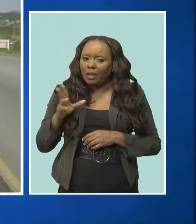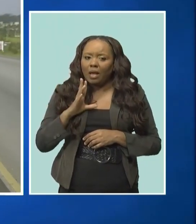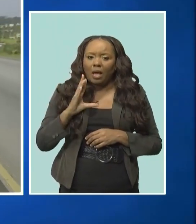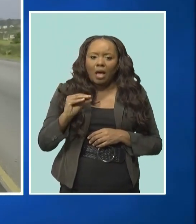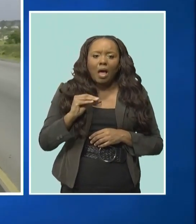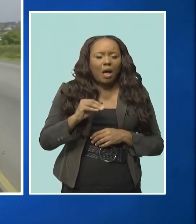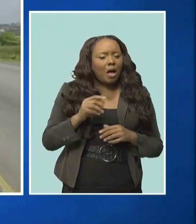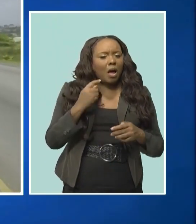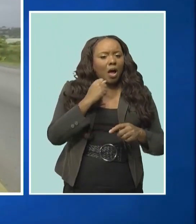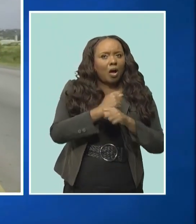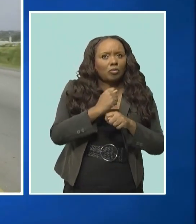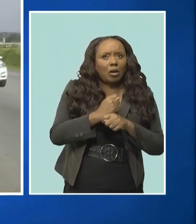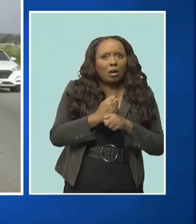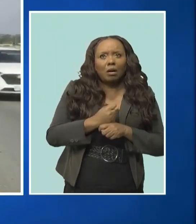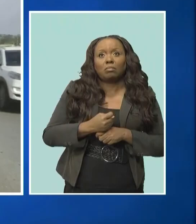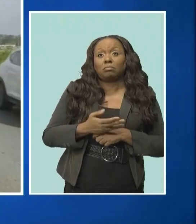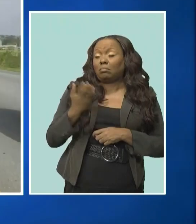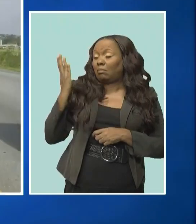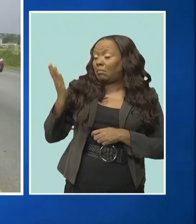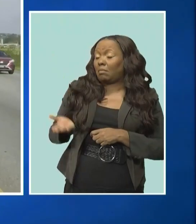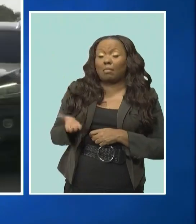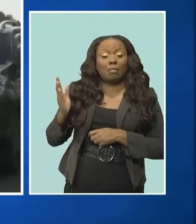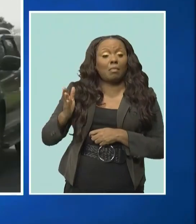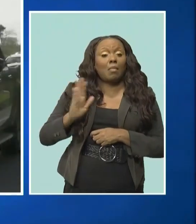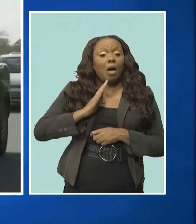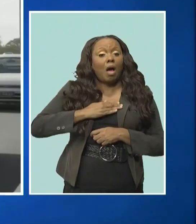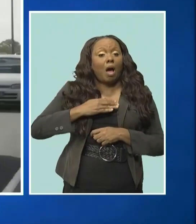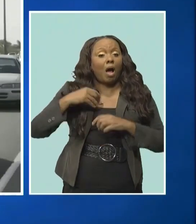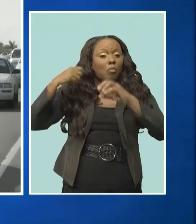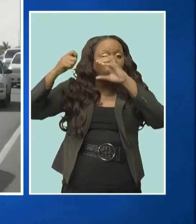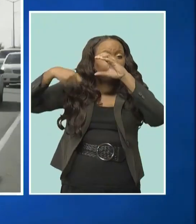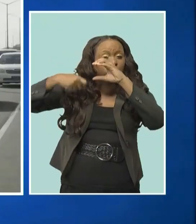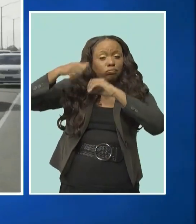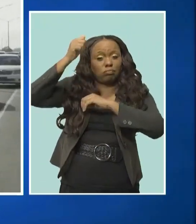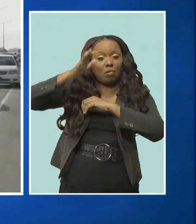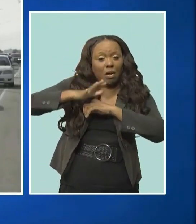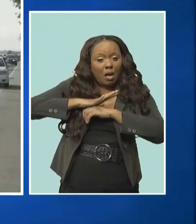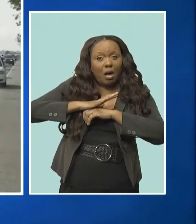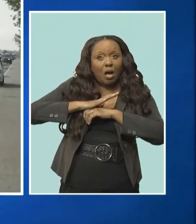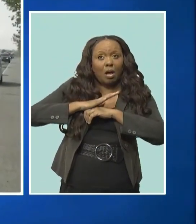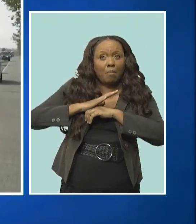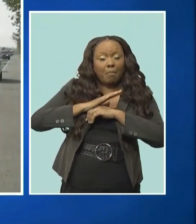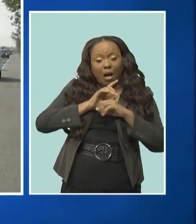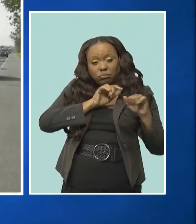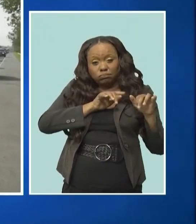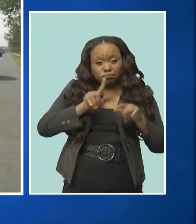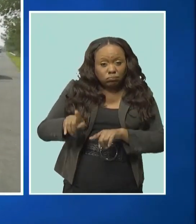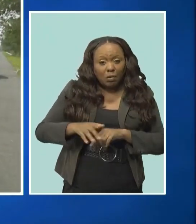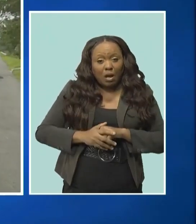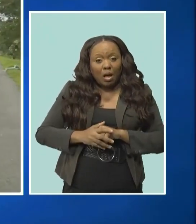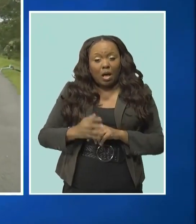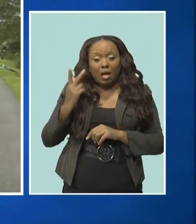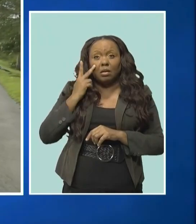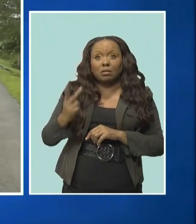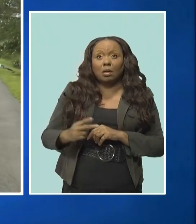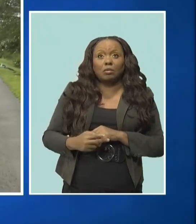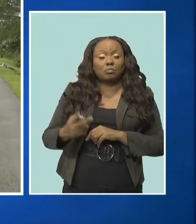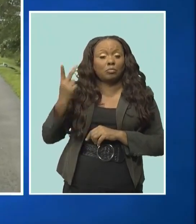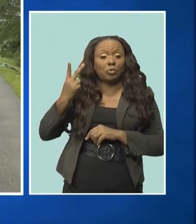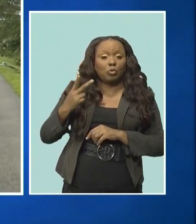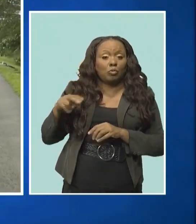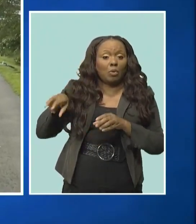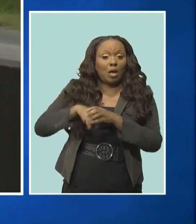cameraman, Christopher Wood, was on the scene as paramedics attended to the driver of the SUV and the 2 passengers,